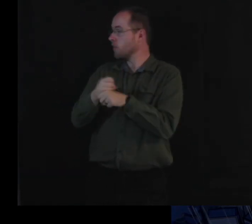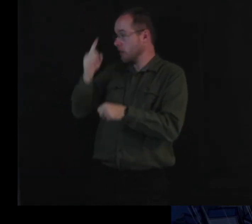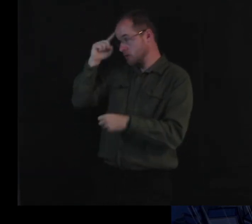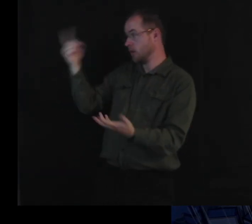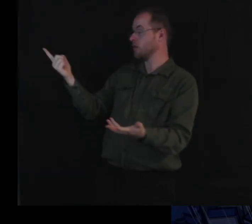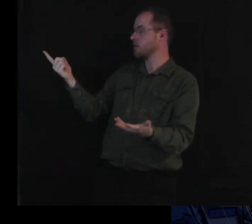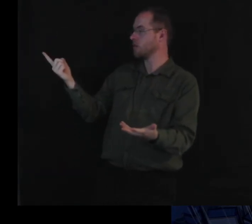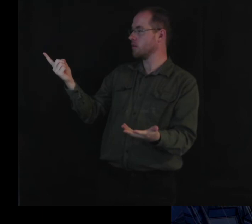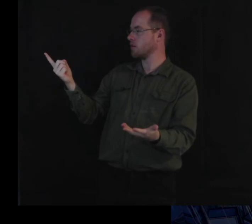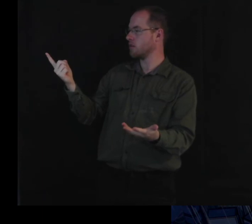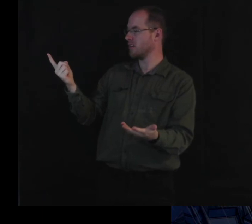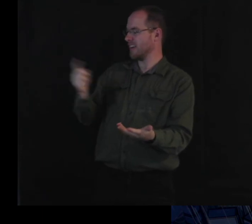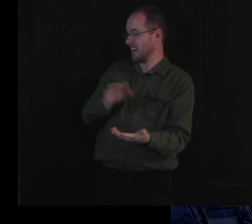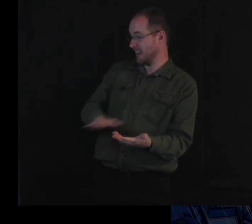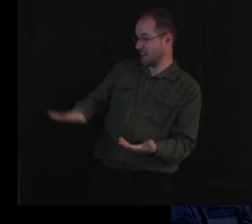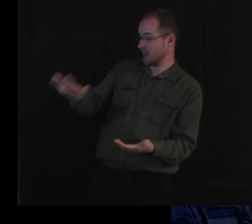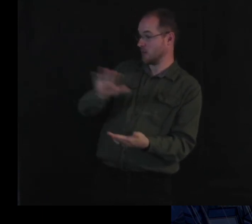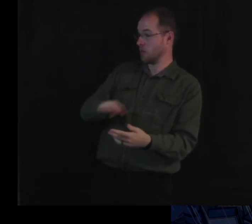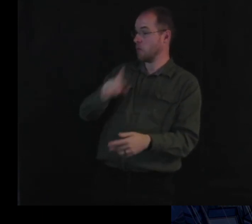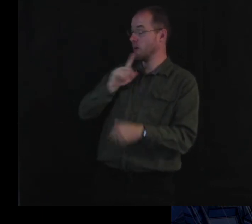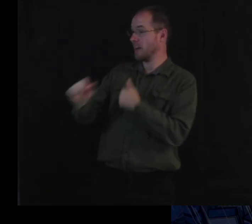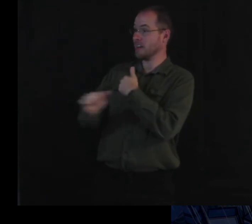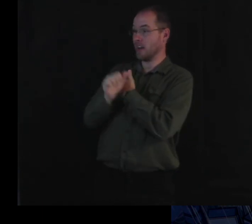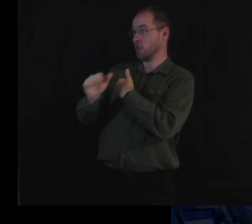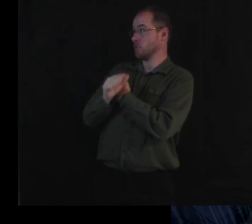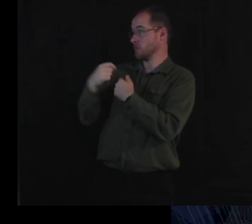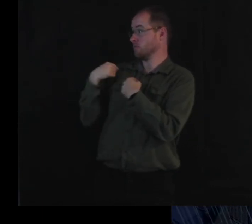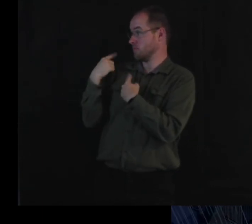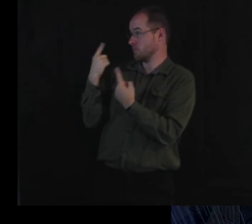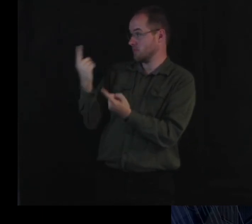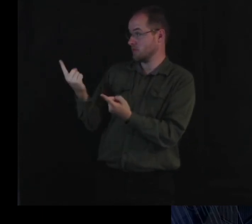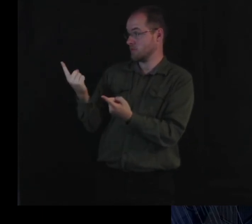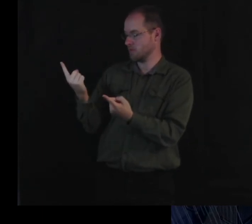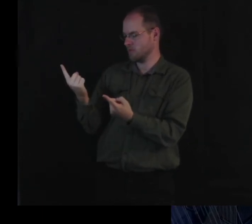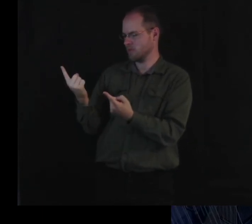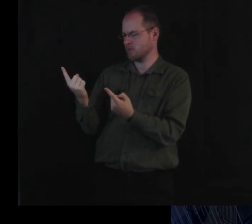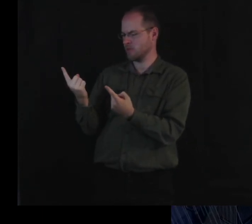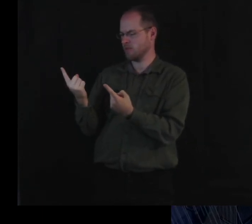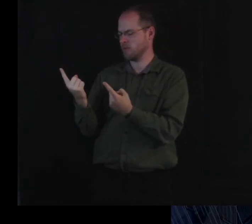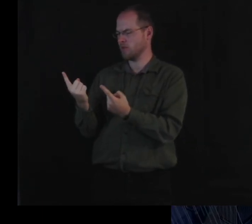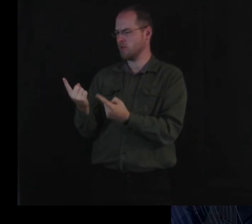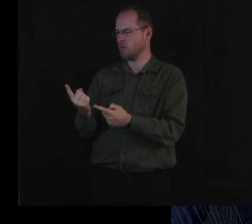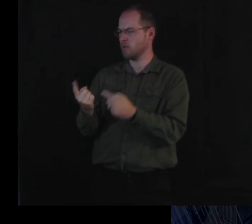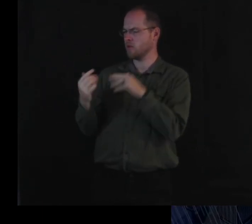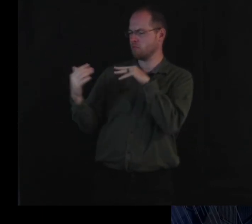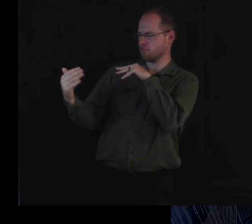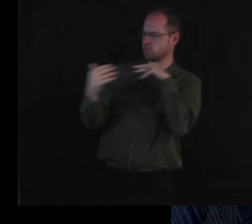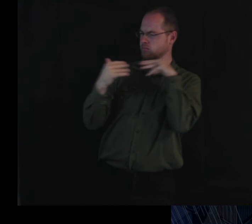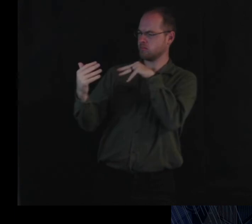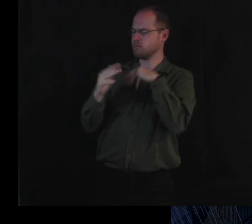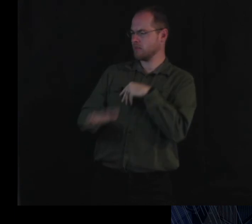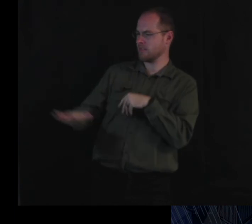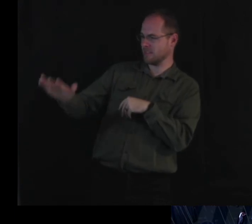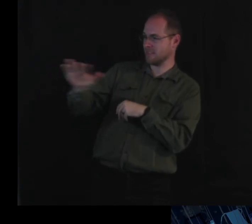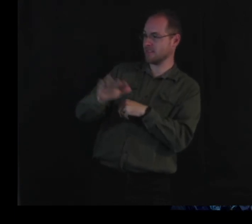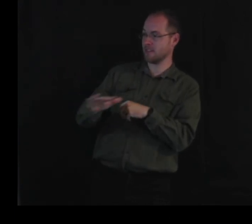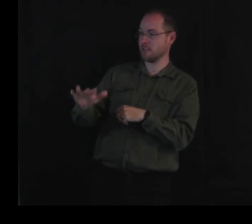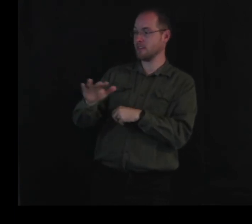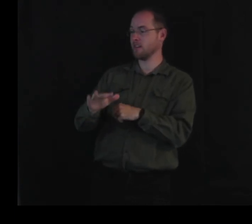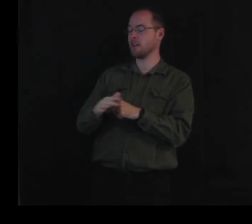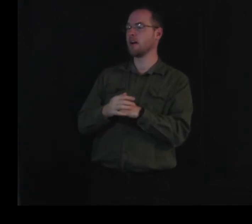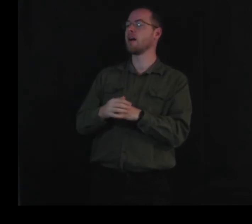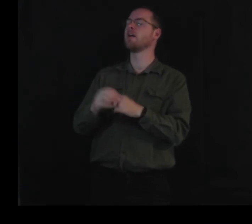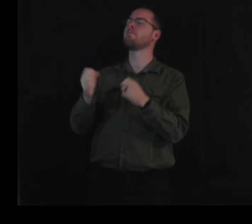become a dangerous destination in recent weeks. A war brews. Many dinner